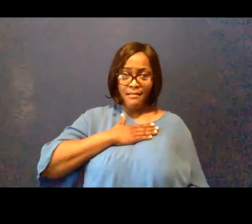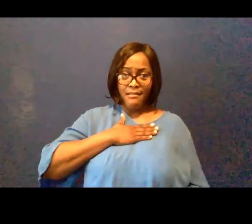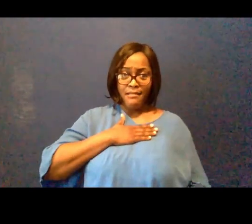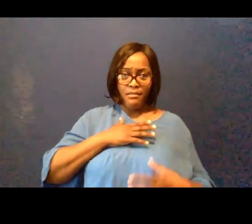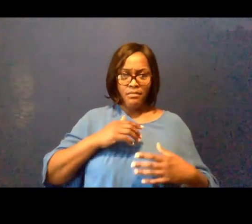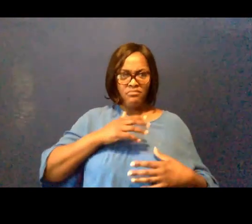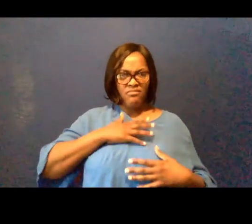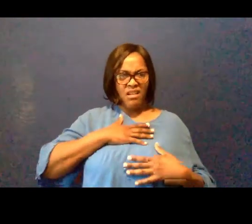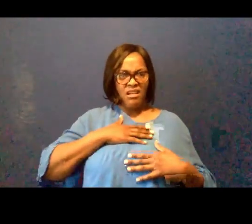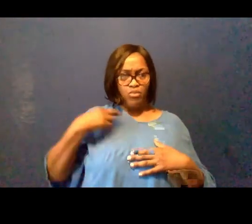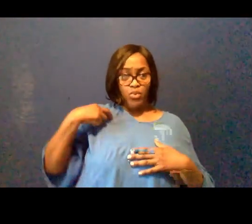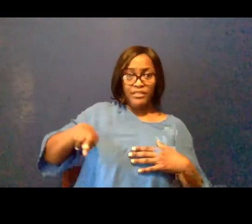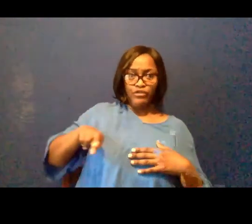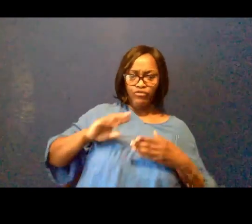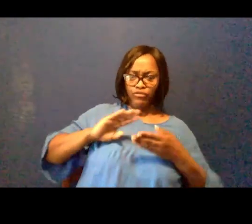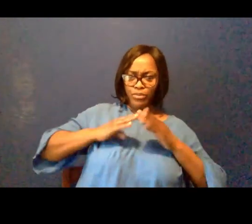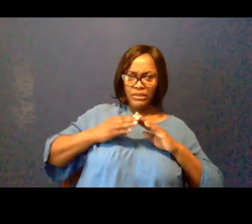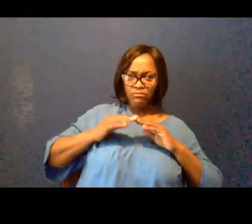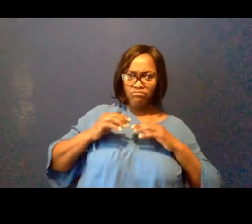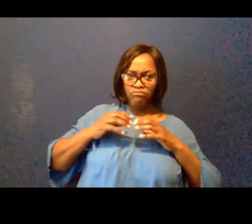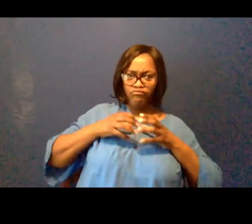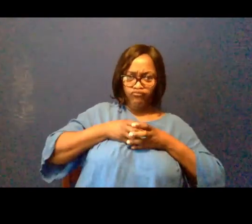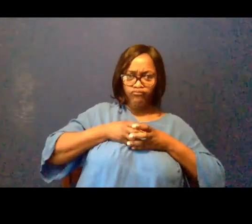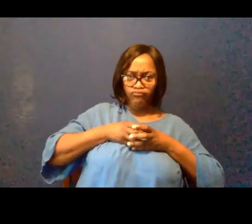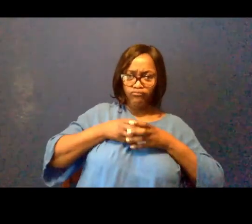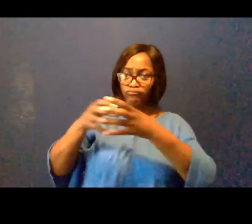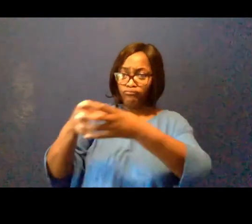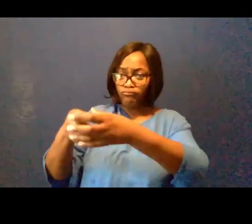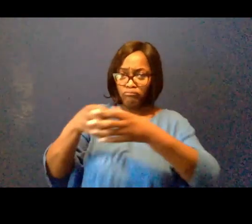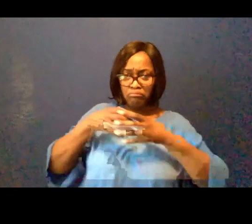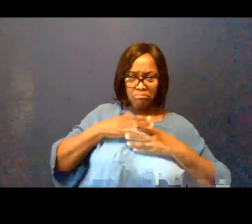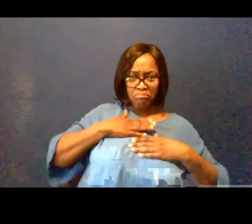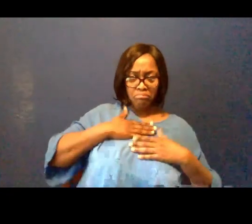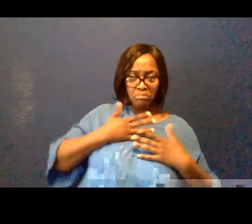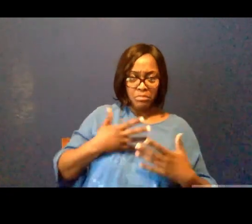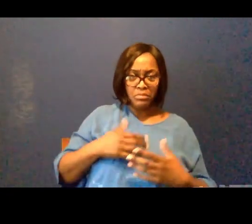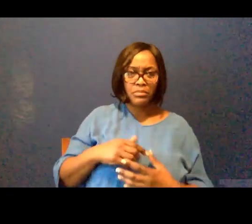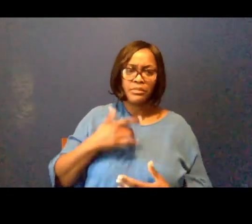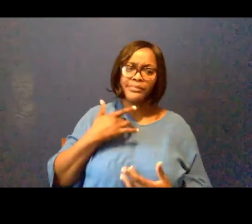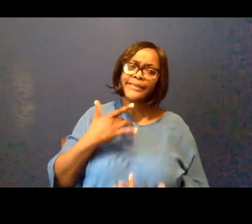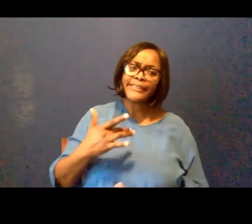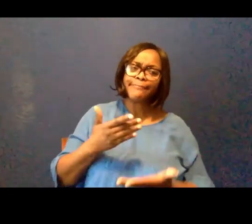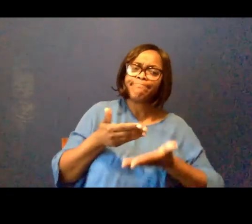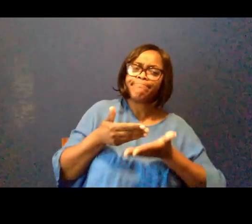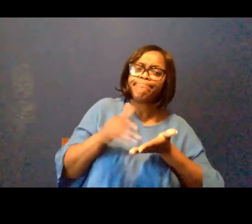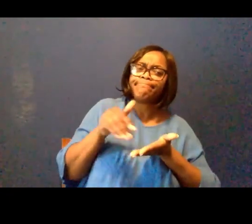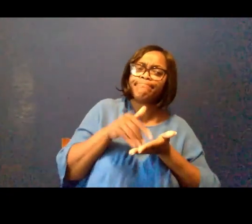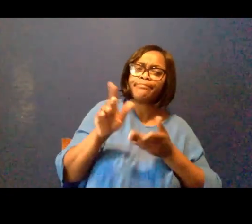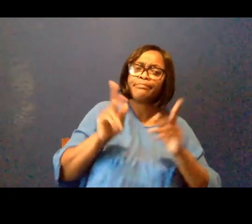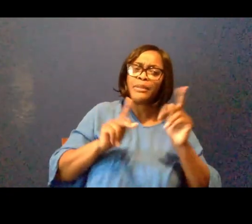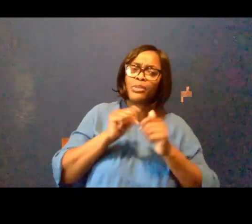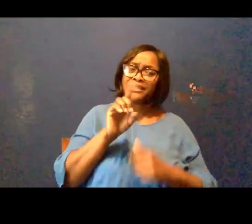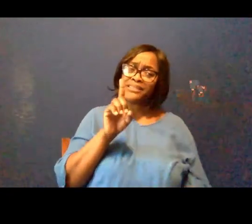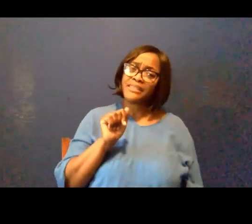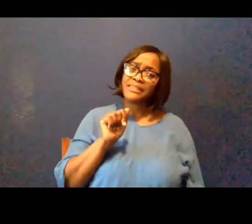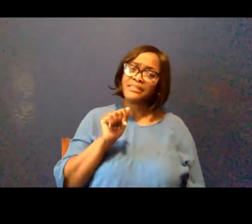productive and active life. I am inspired and hopeful